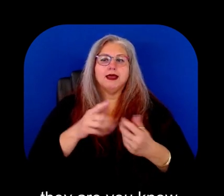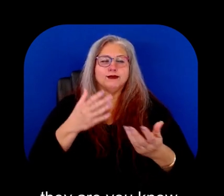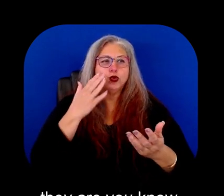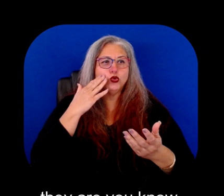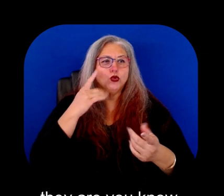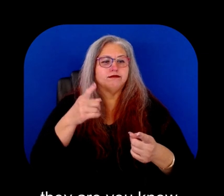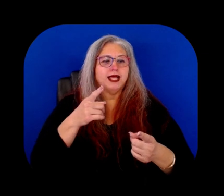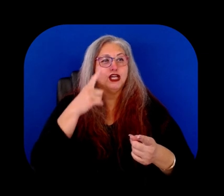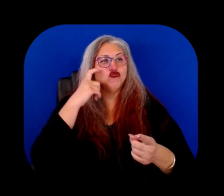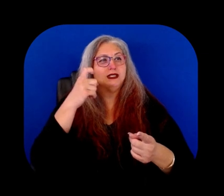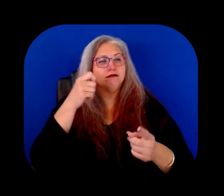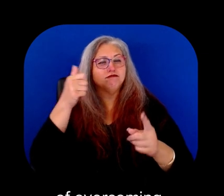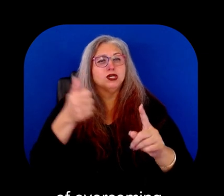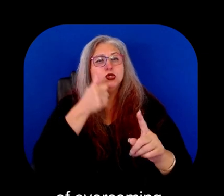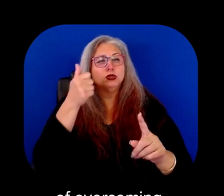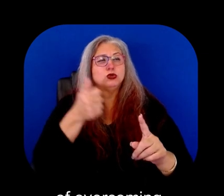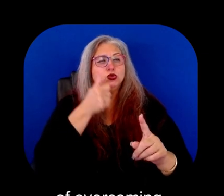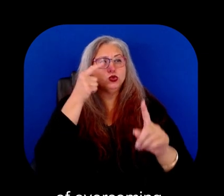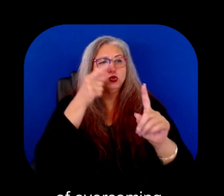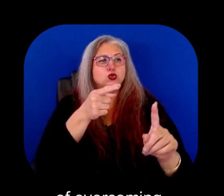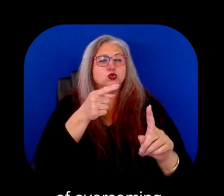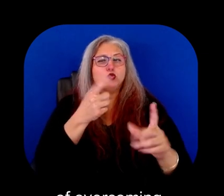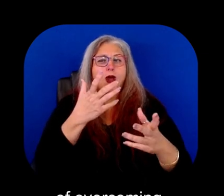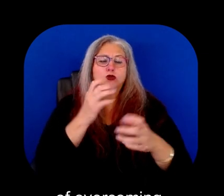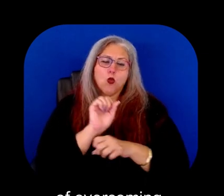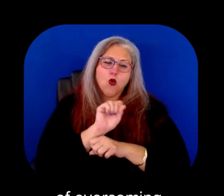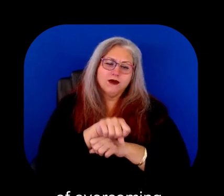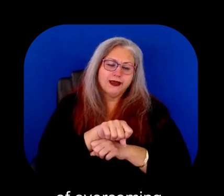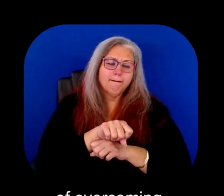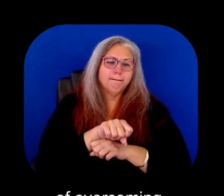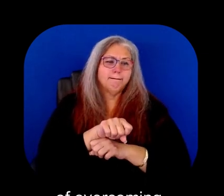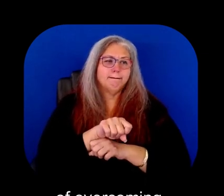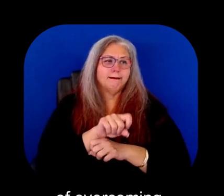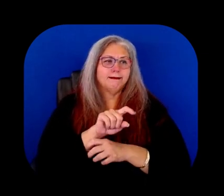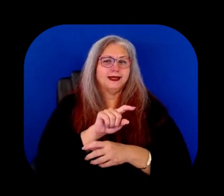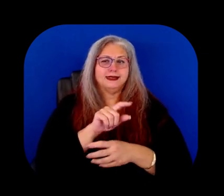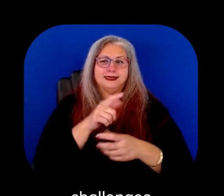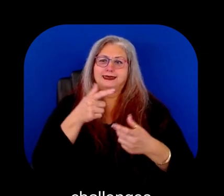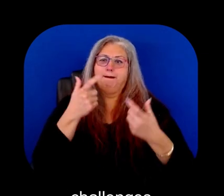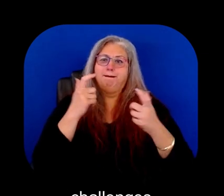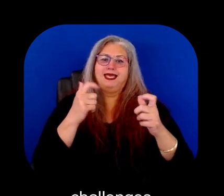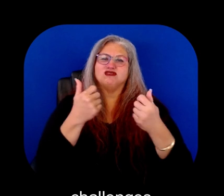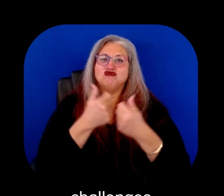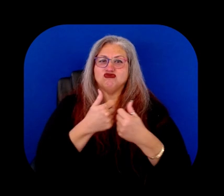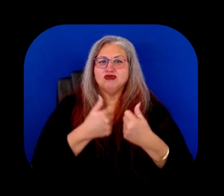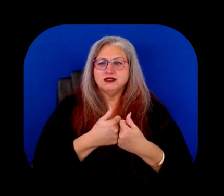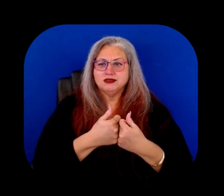know, pursuing the dream of overcoming these huge